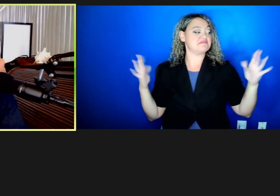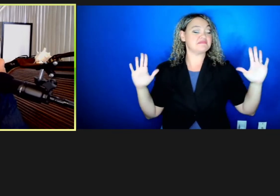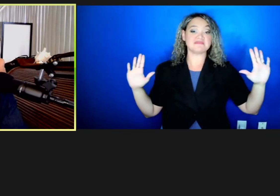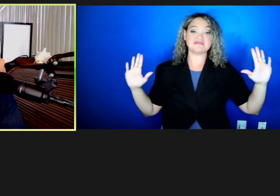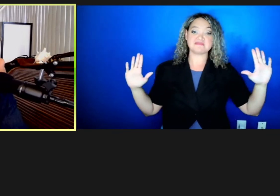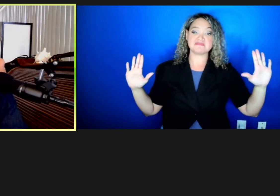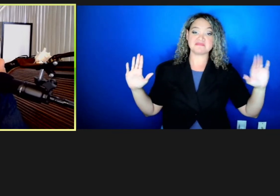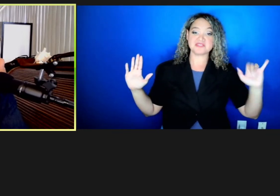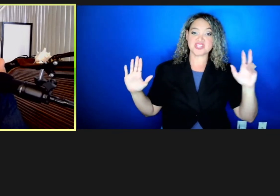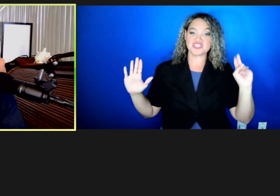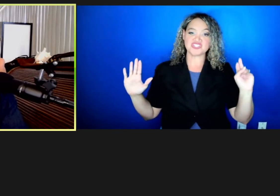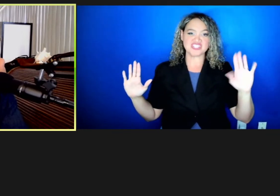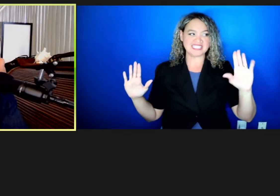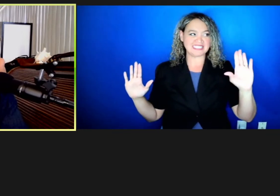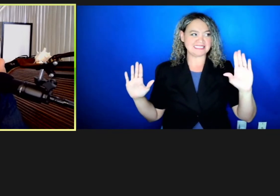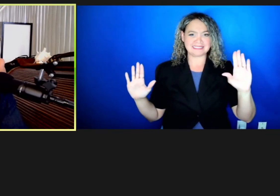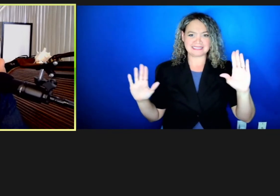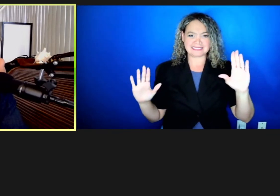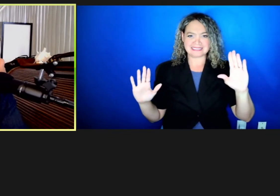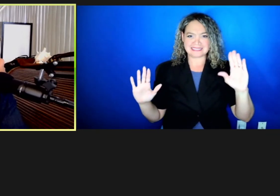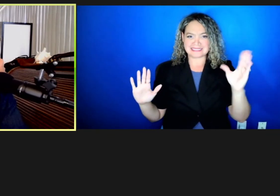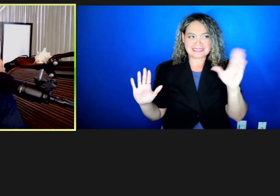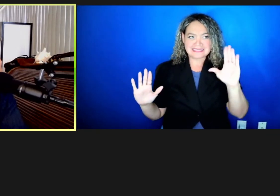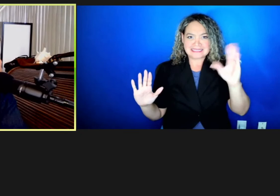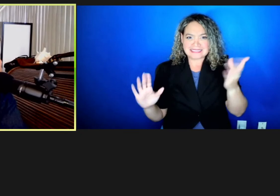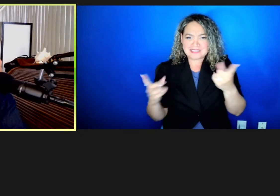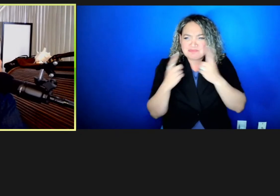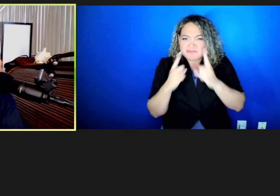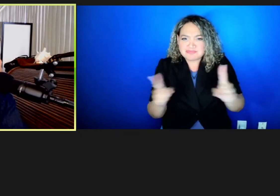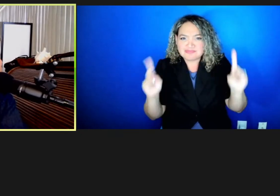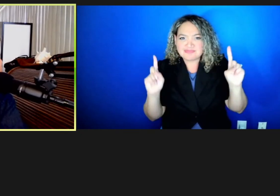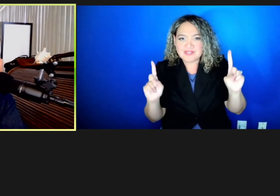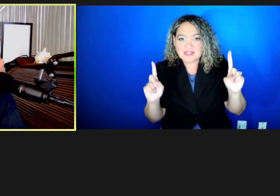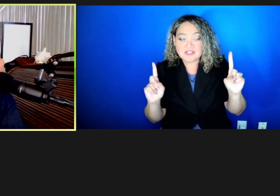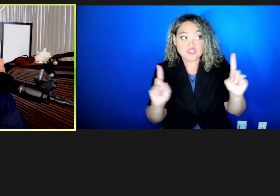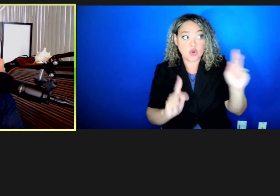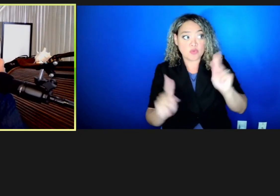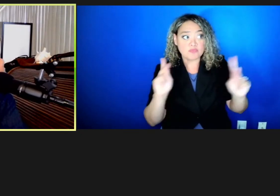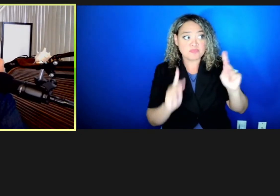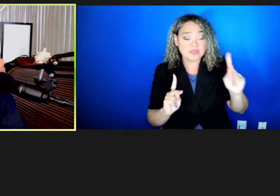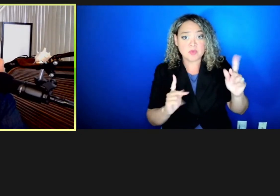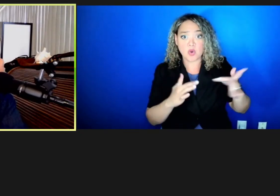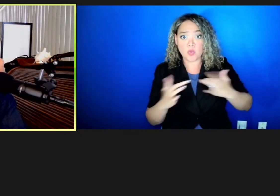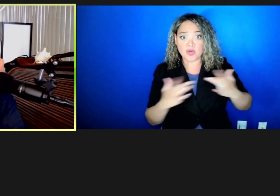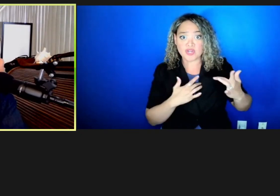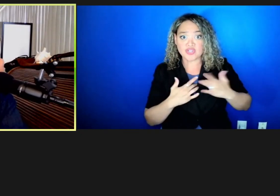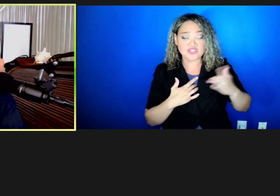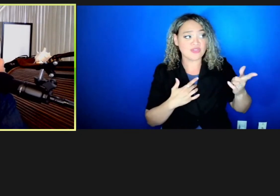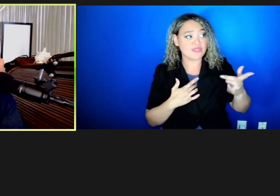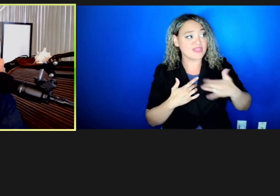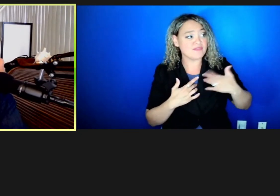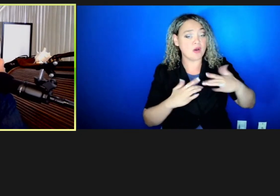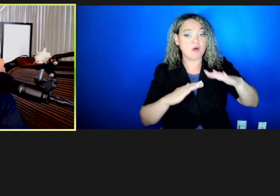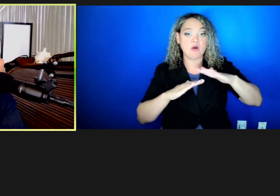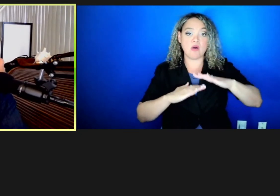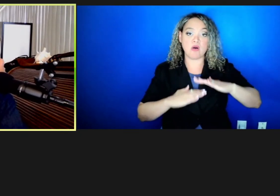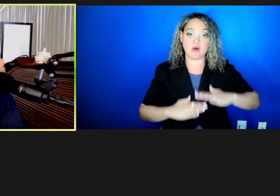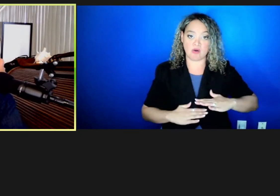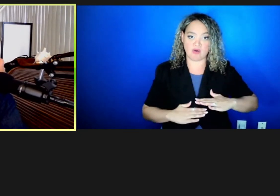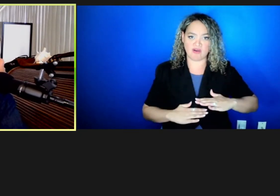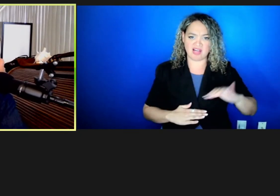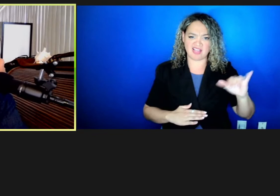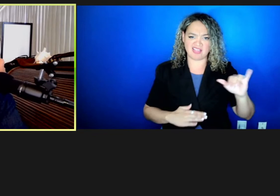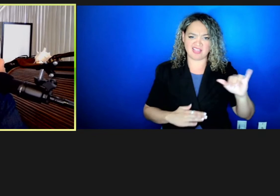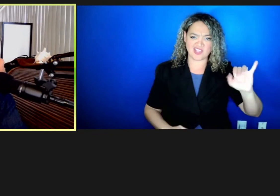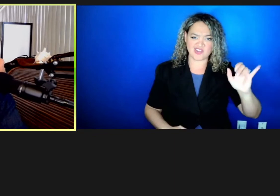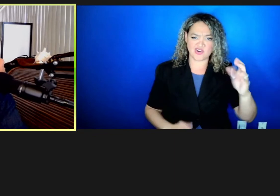seemed unsinkable, and her joy made everyone who was concerned about her relax, as if her job was to make us feel